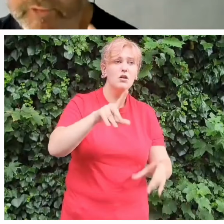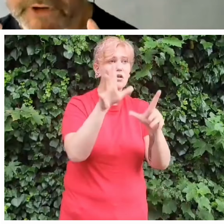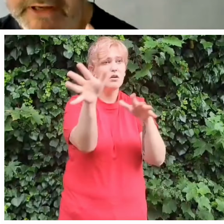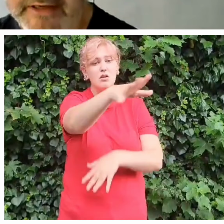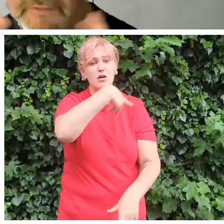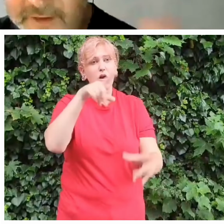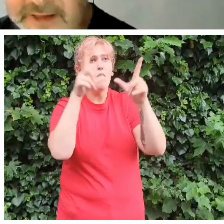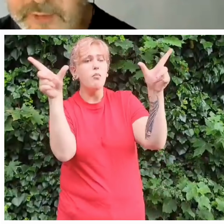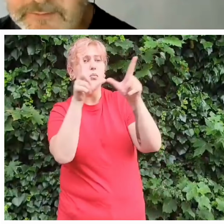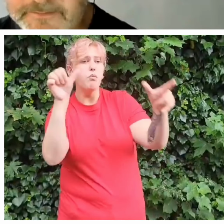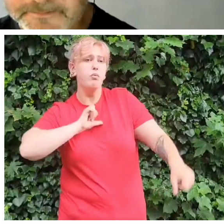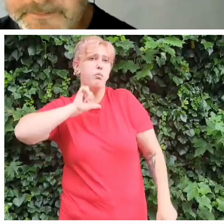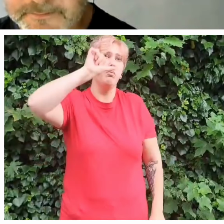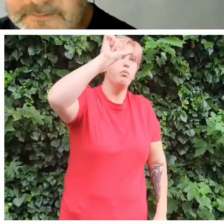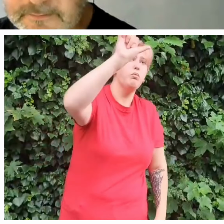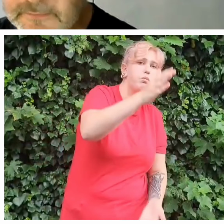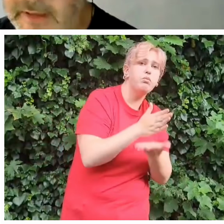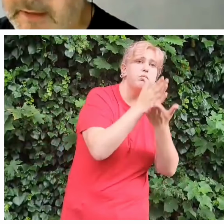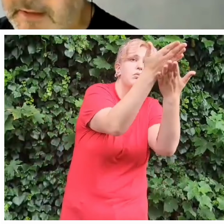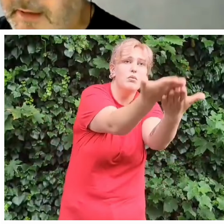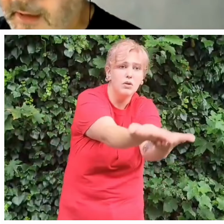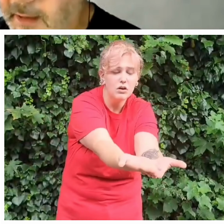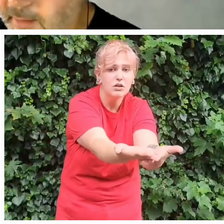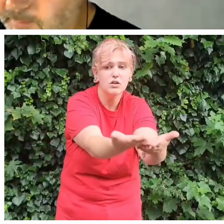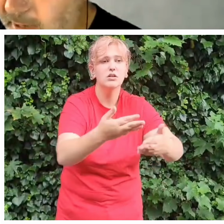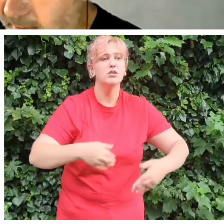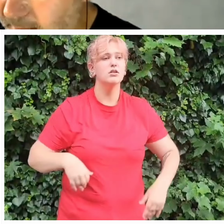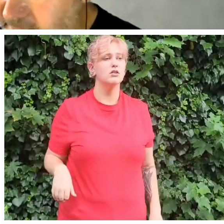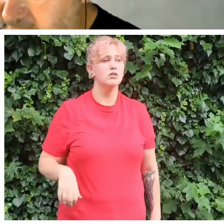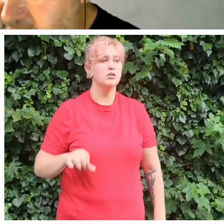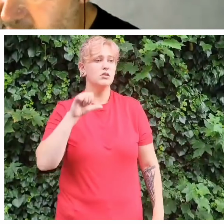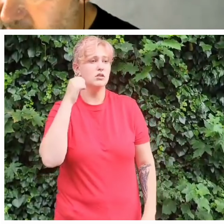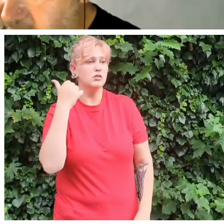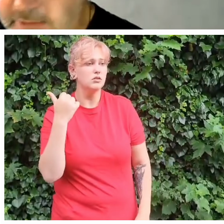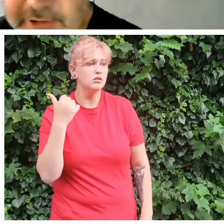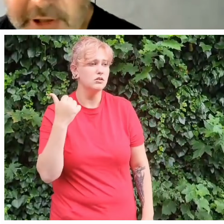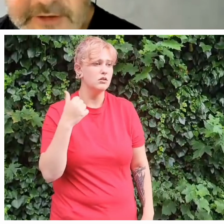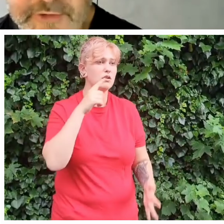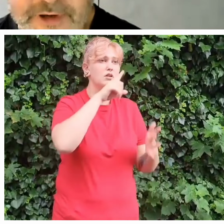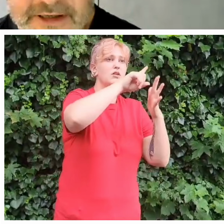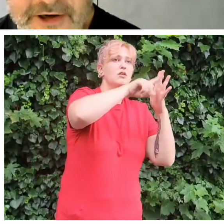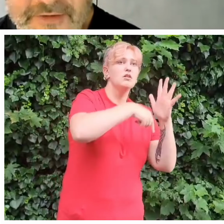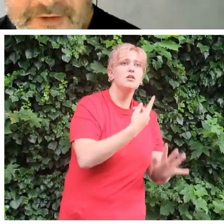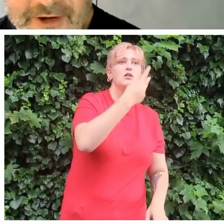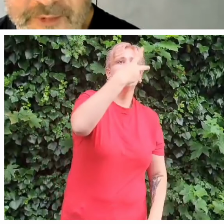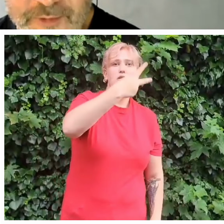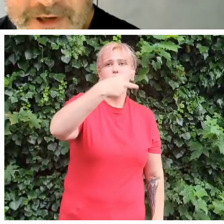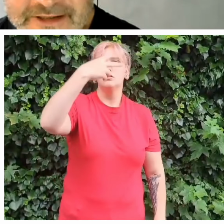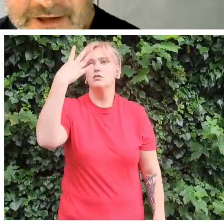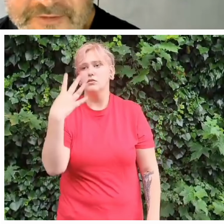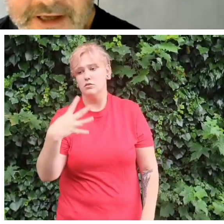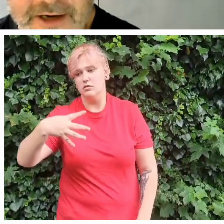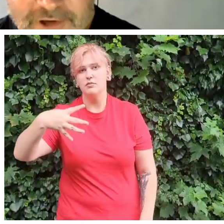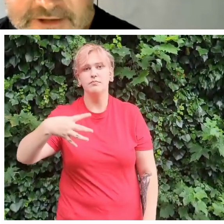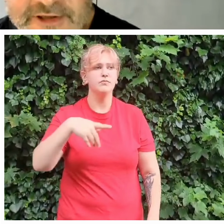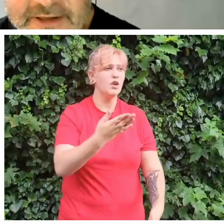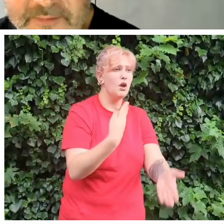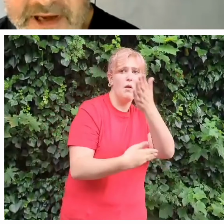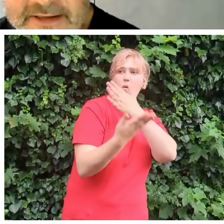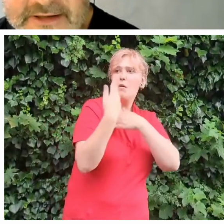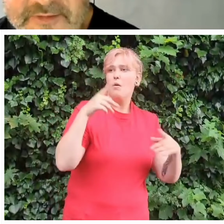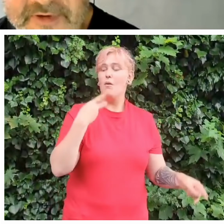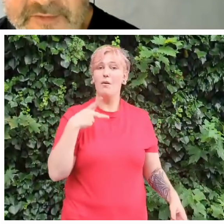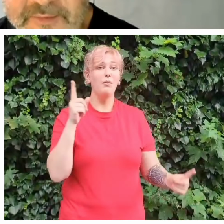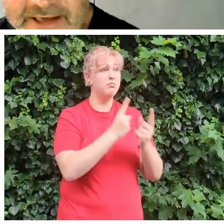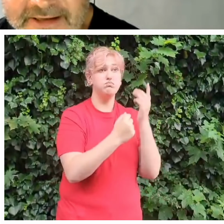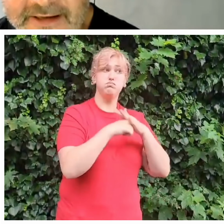all links will be available. Yeah. And July the 29th, a couple of weeks after that, we're actually going to